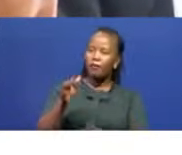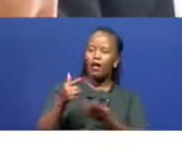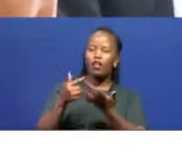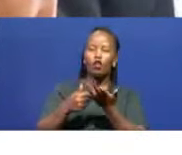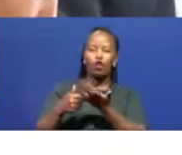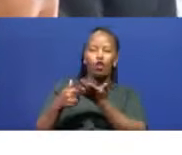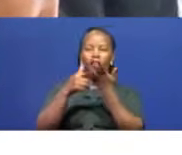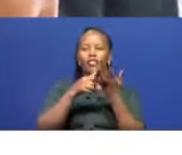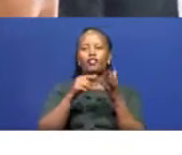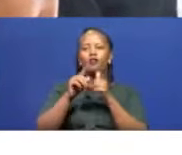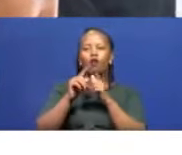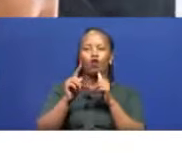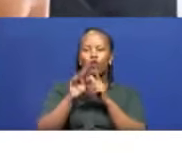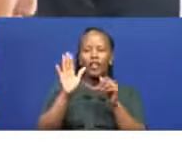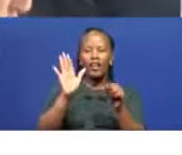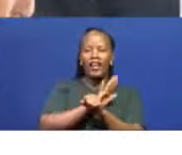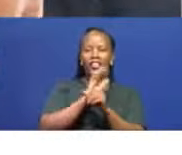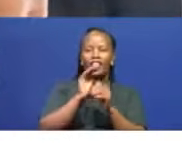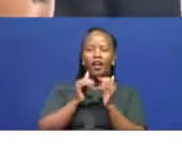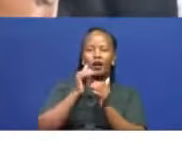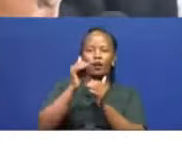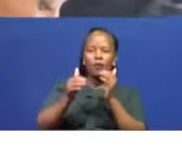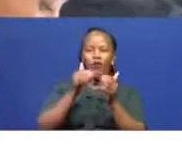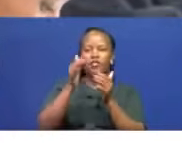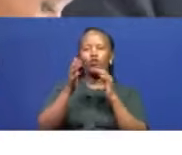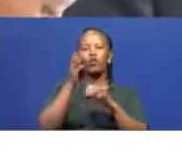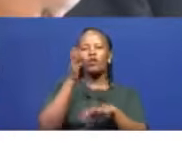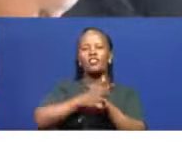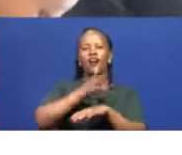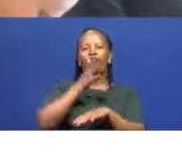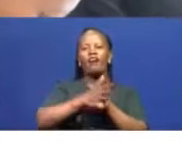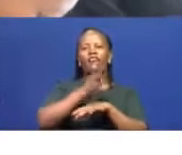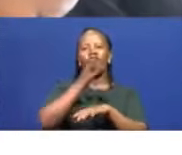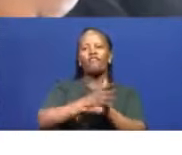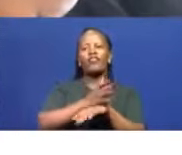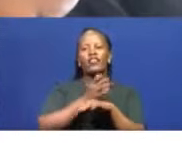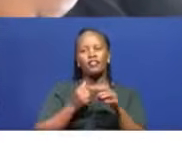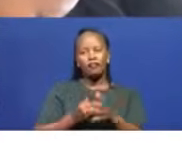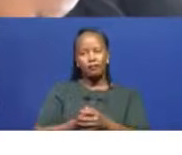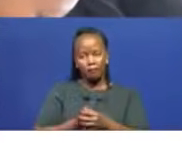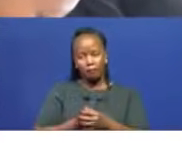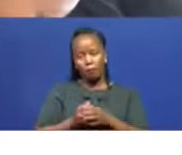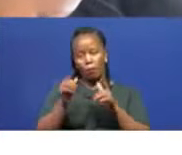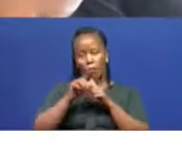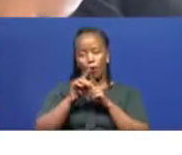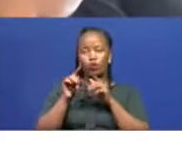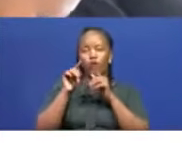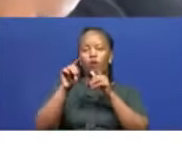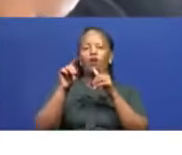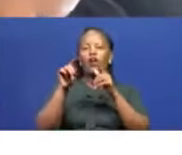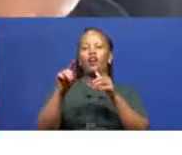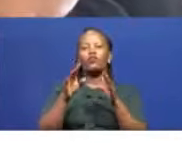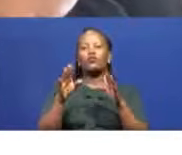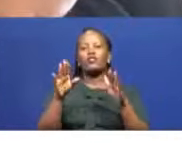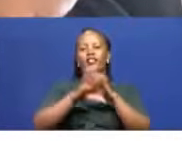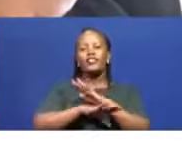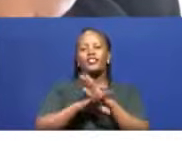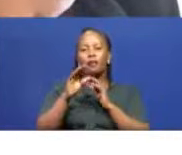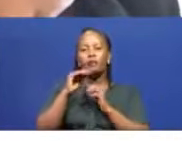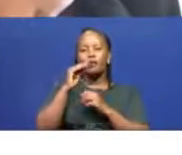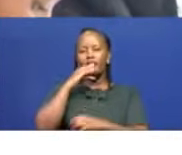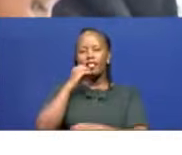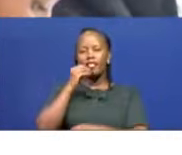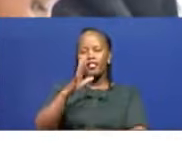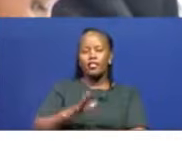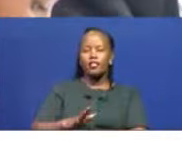and the entire exercise was a mere sham to hoodwink innocent Kenyans. He accused Deputy Speaker